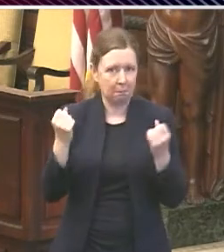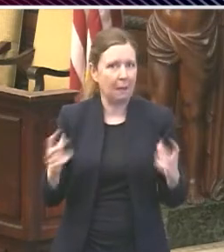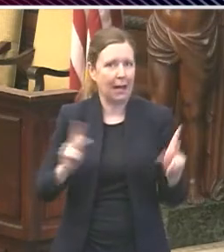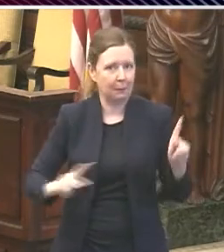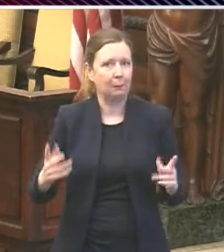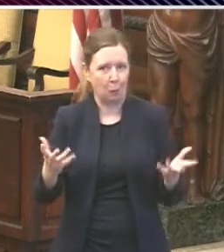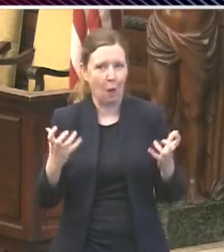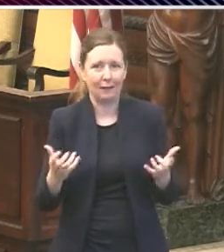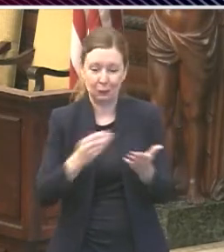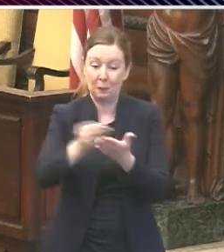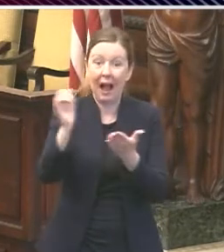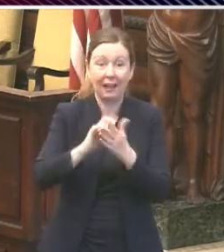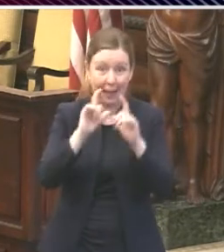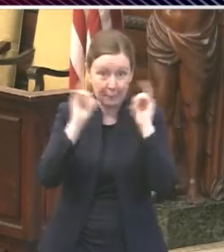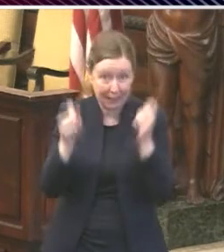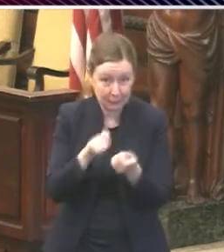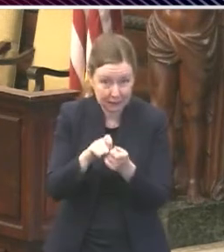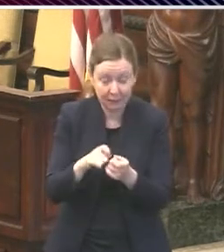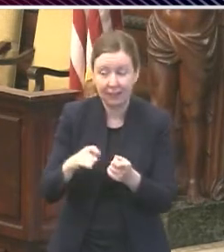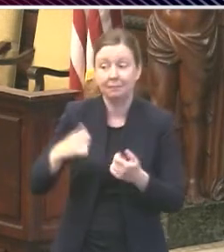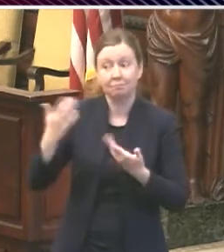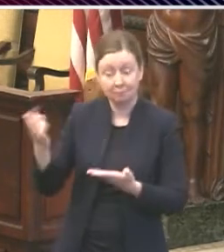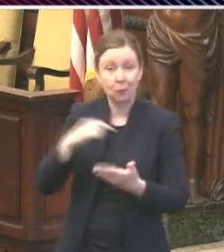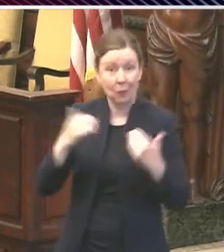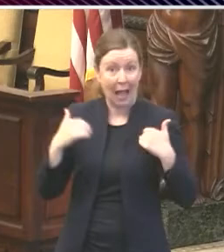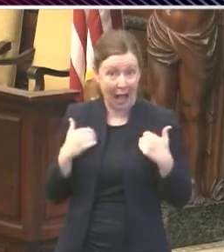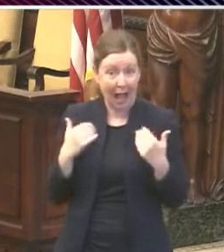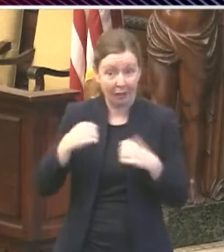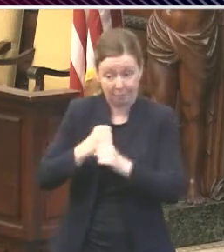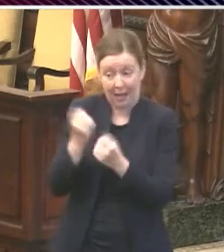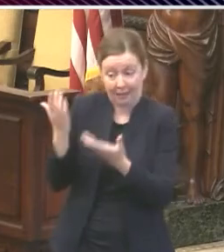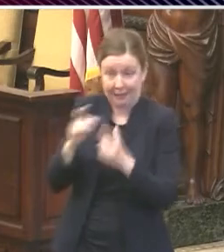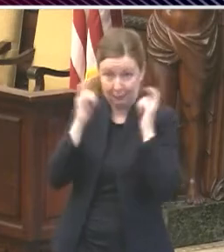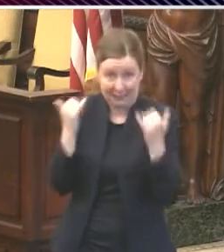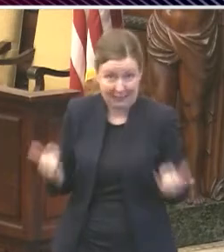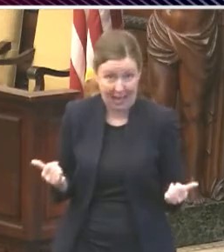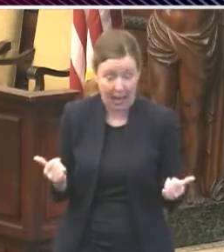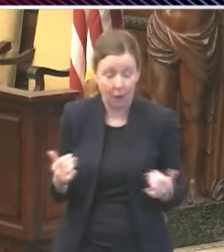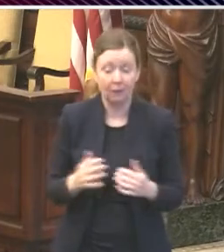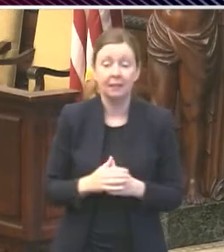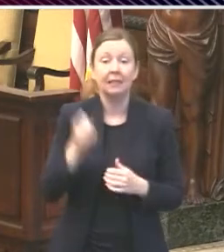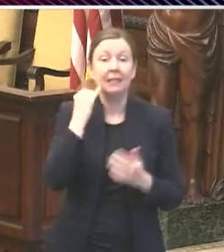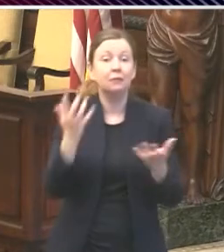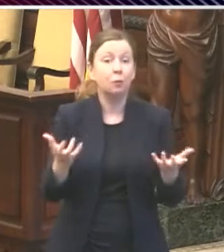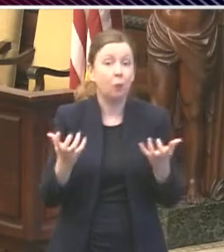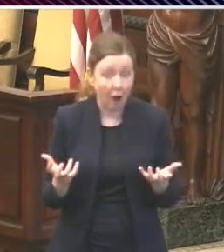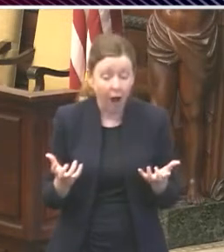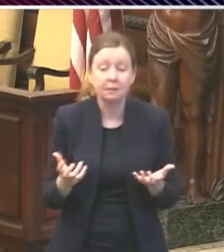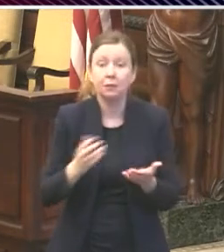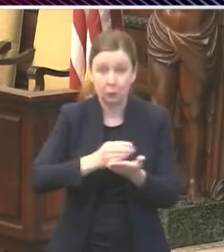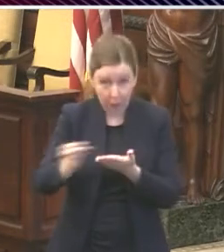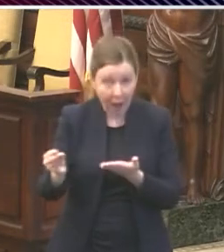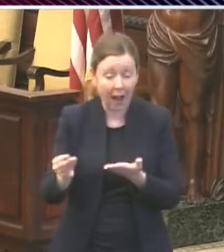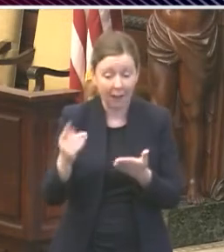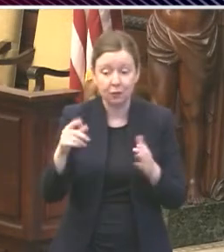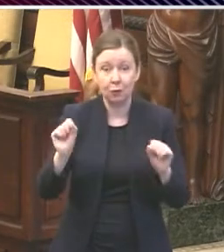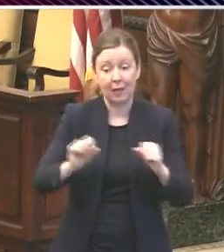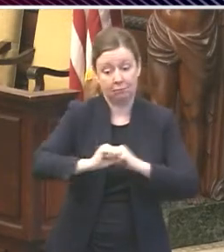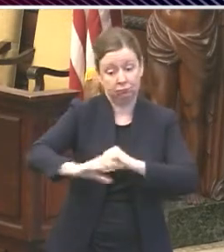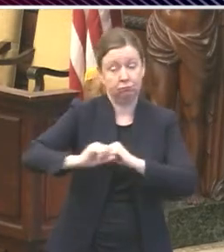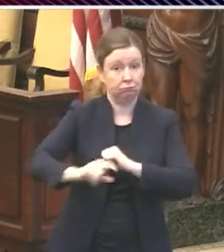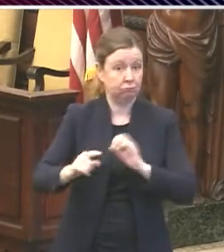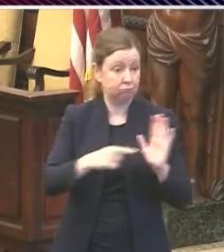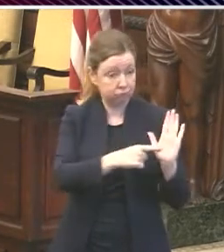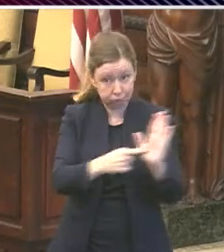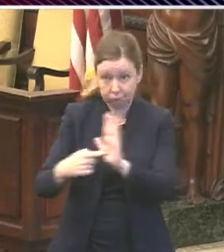created masks. They look like this. I hope you can see this. And if you want to get a mask like this so that you can promote the idea